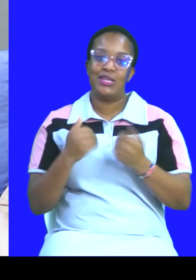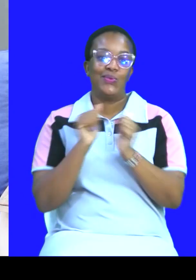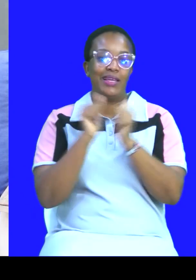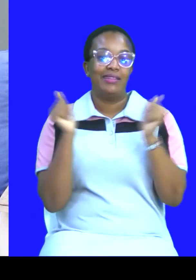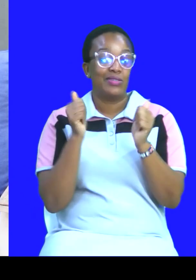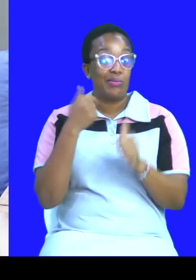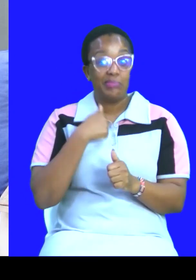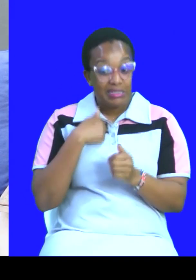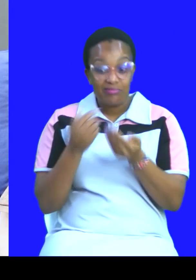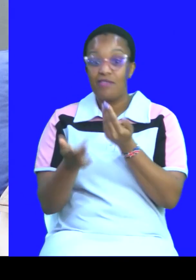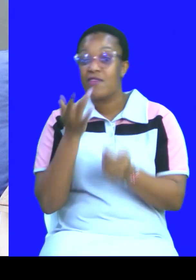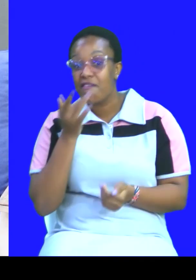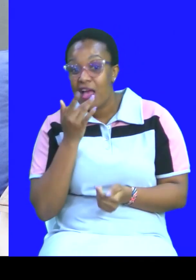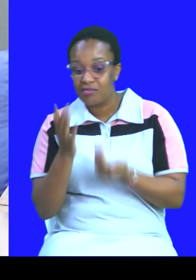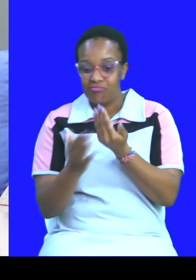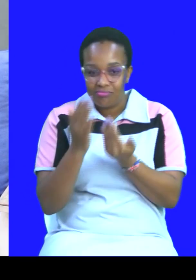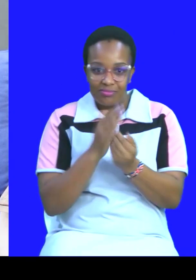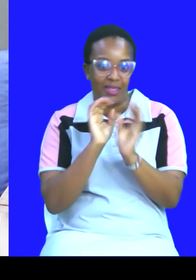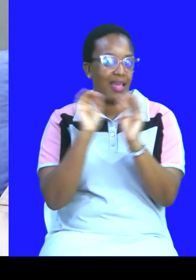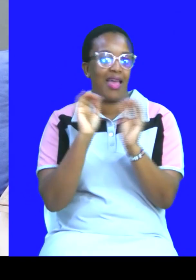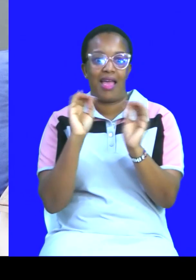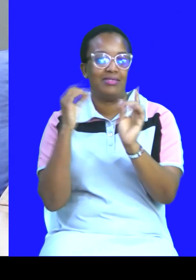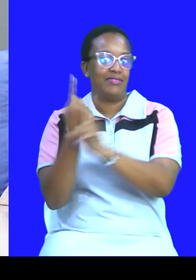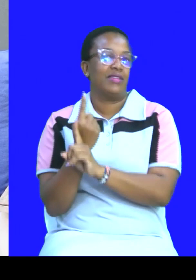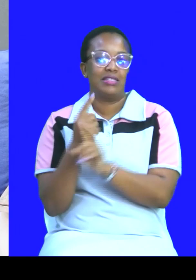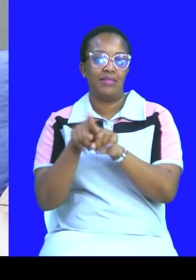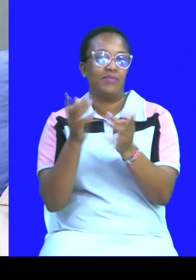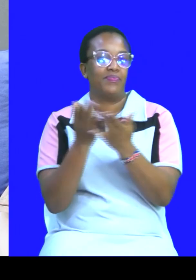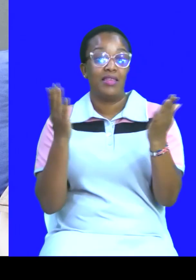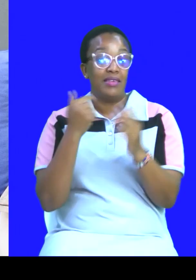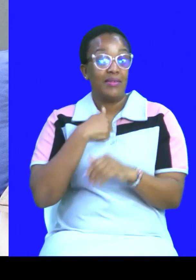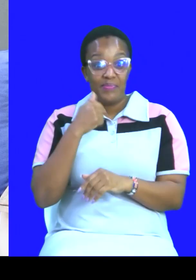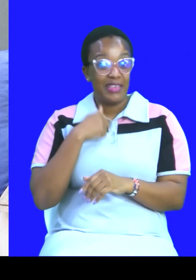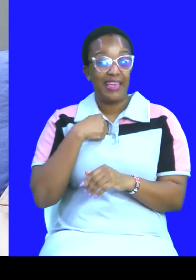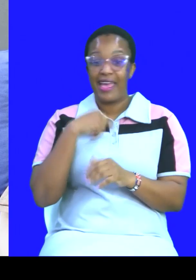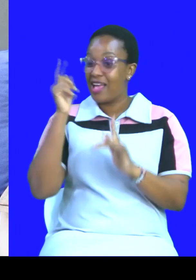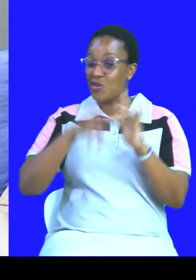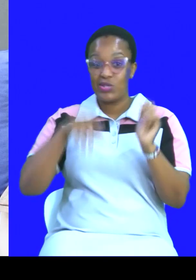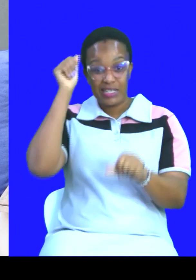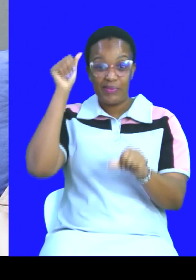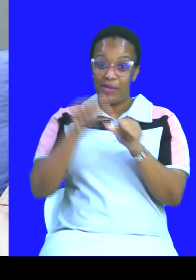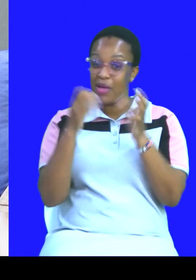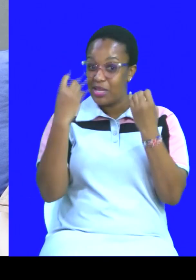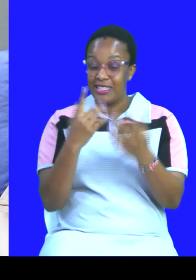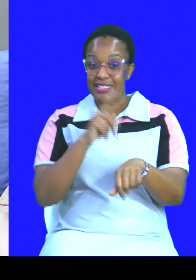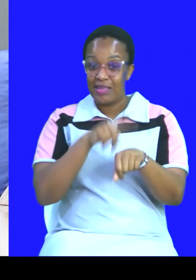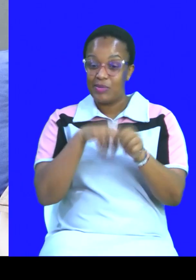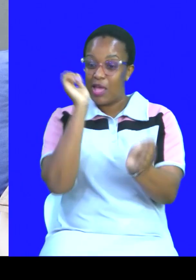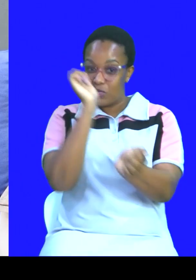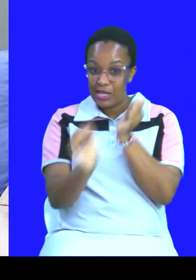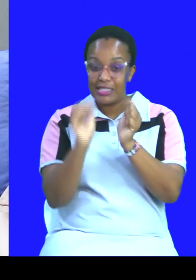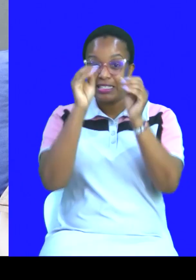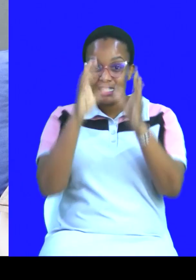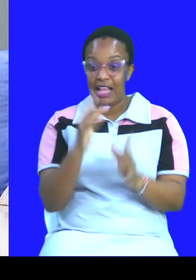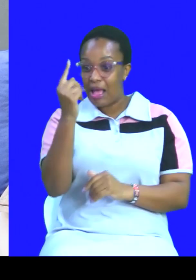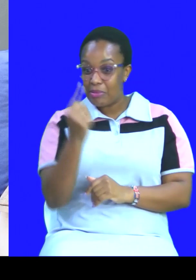I was never treated differently for me, because I can't remember how many times I was punished because of making noise. The teacher coming in class and